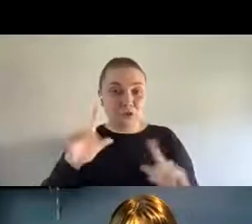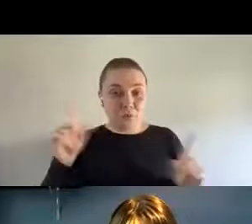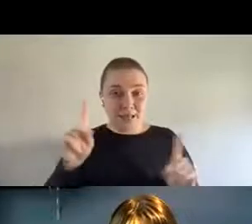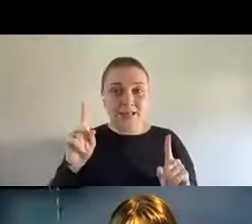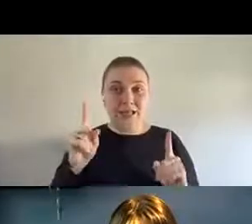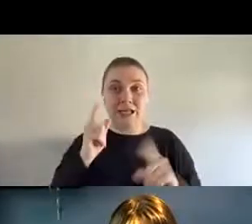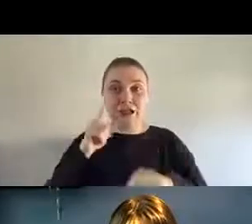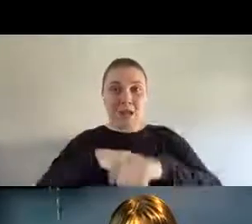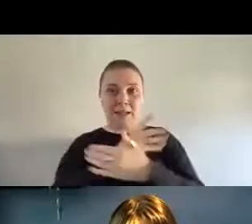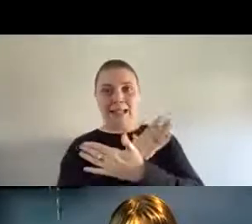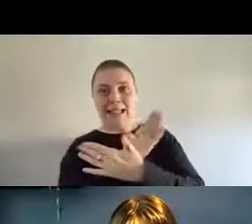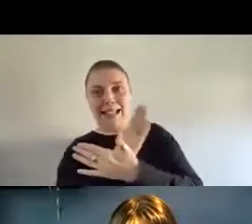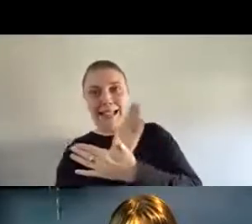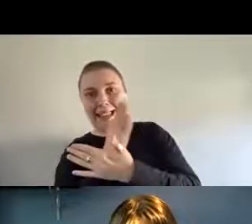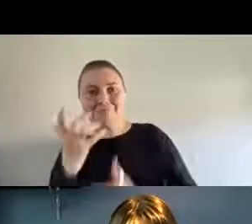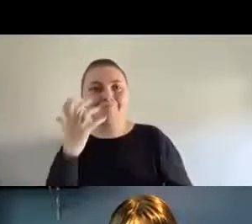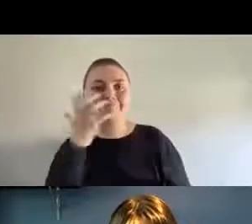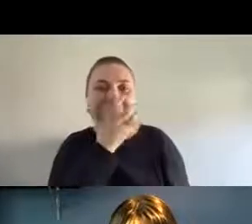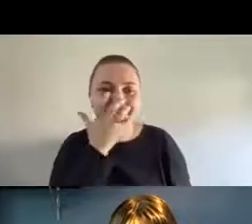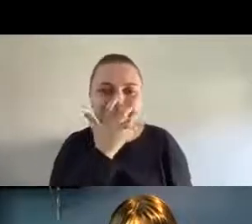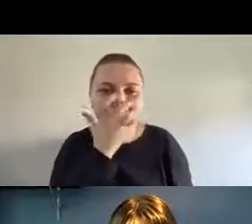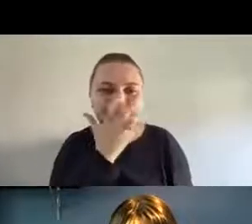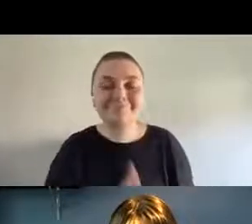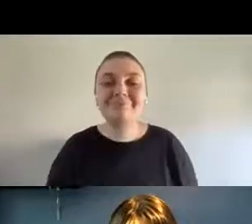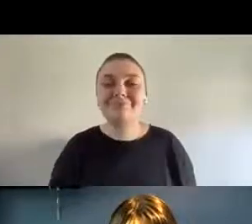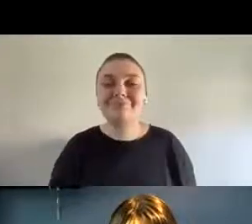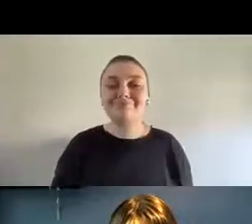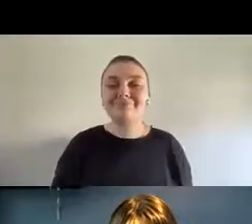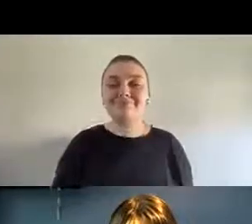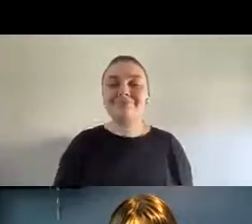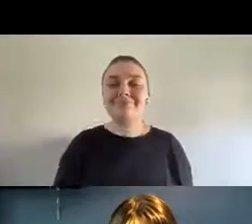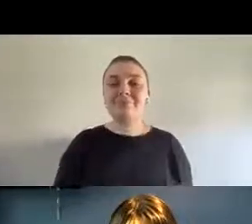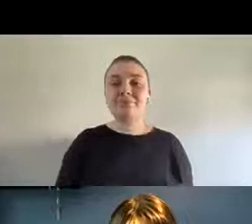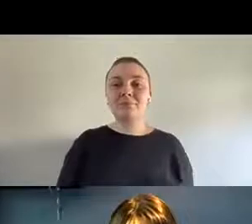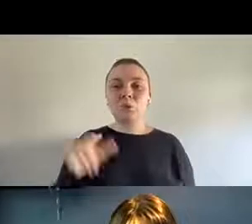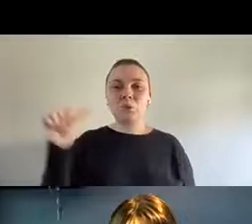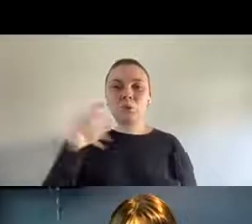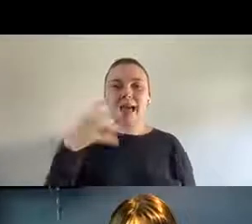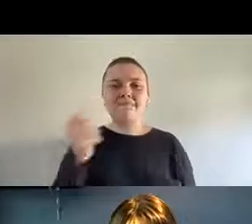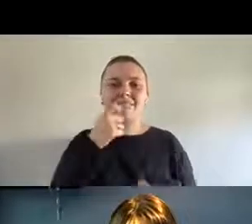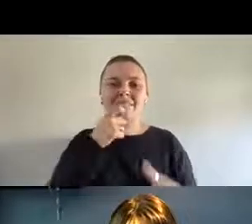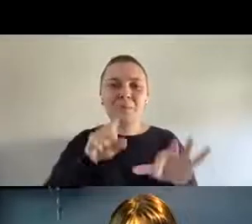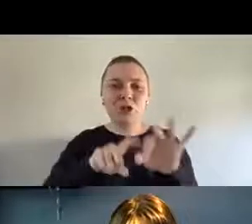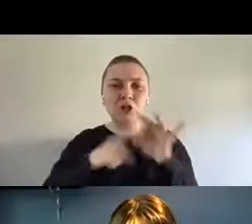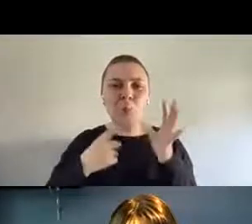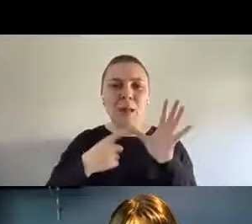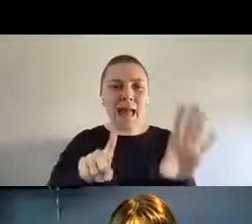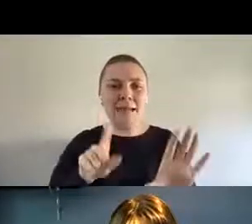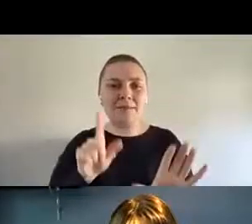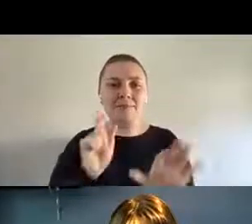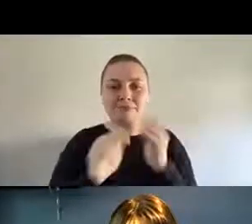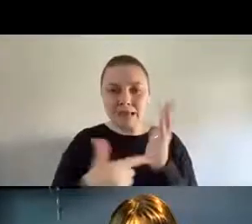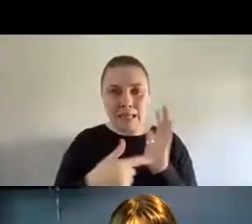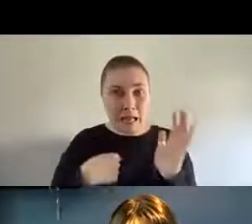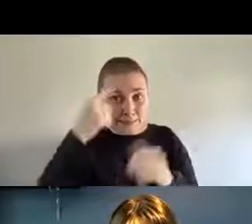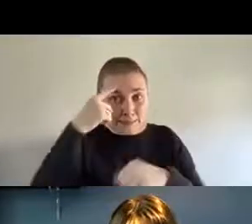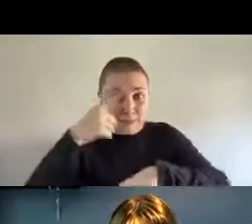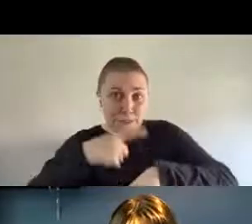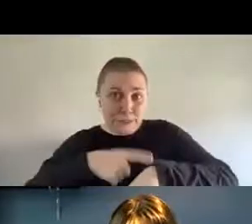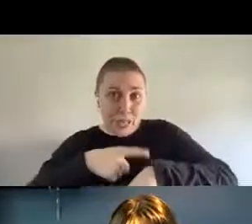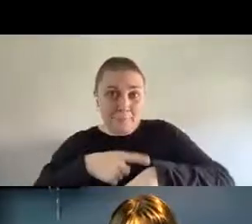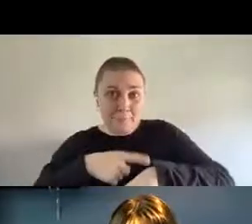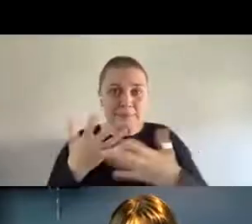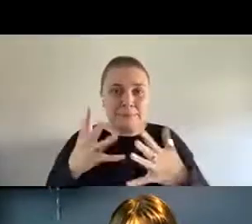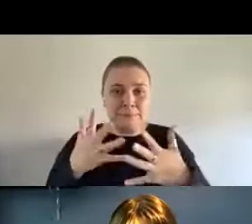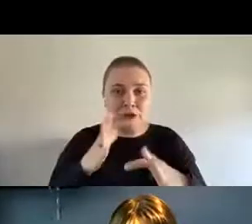over time, so I'm so sorry about that. We were going to have a short Q&A session, but I'm thinking in the interest of time that we may not be able